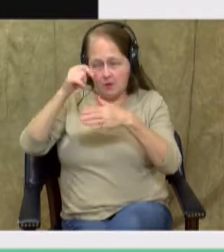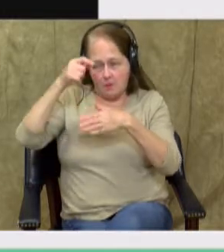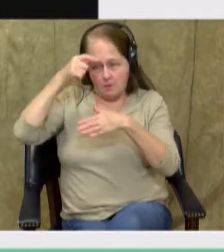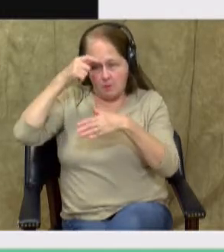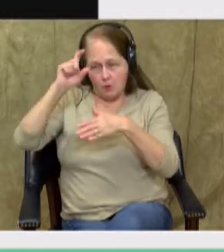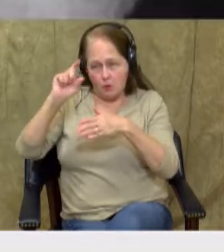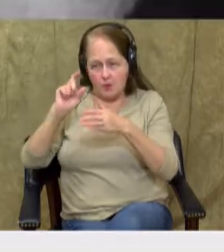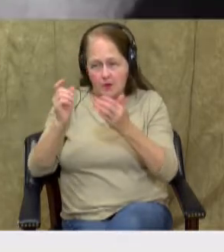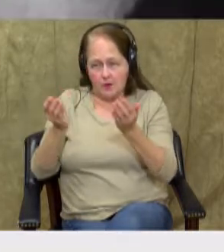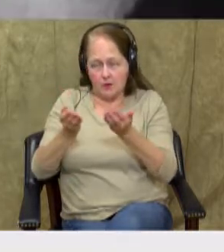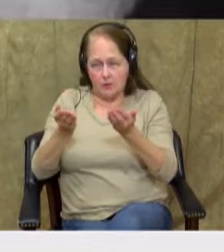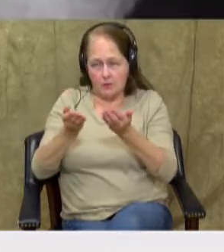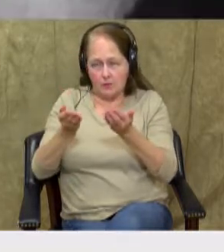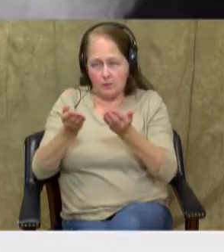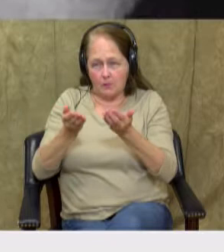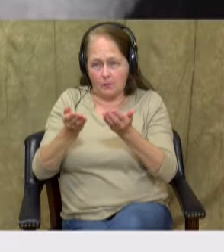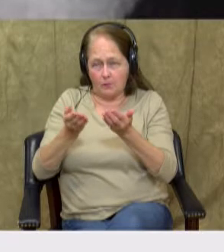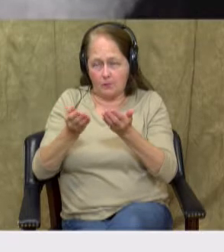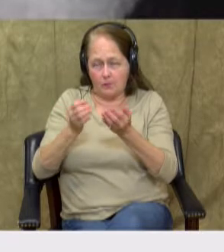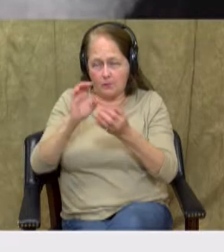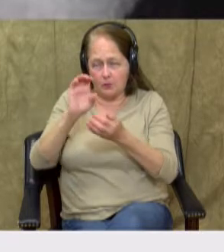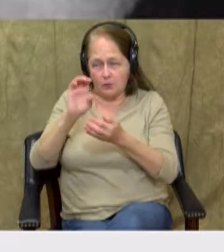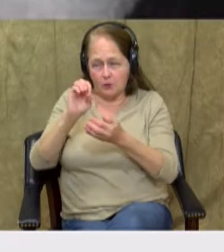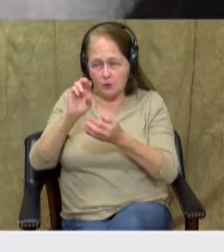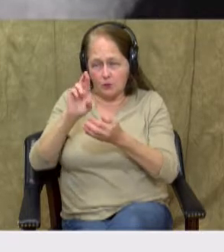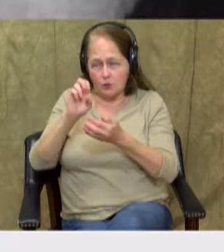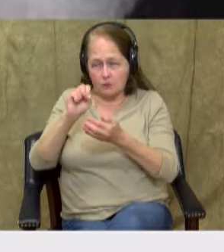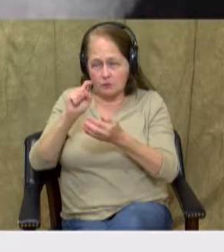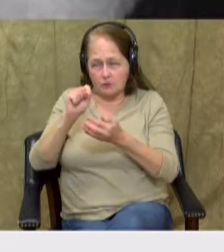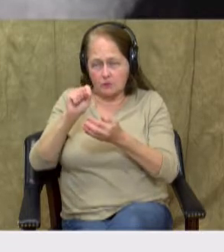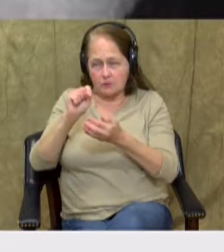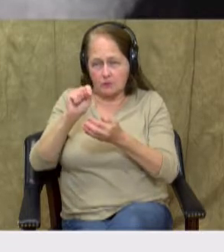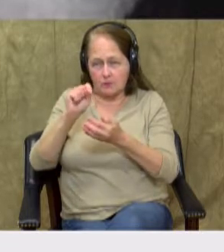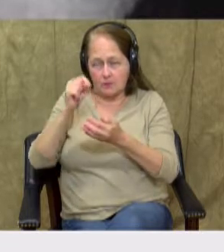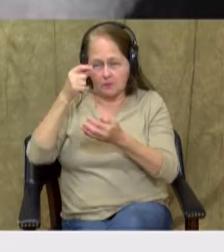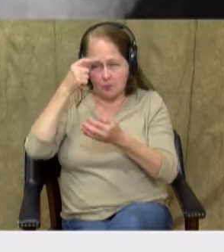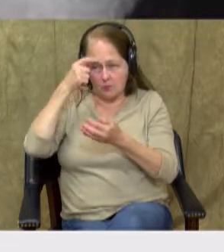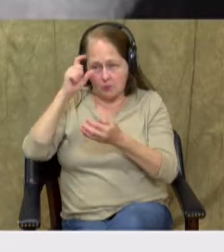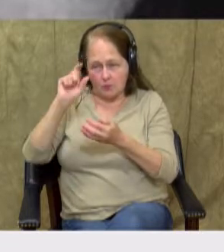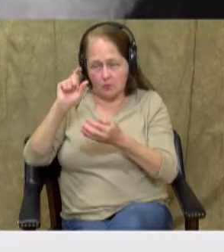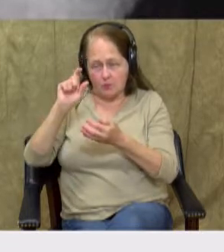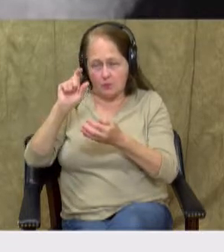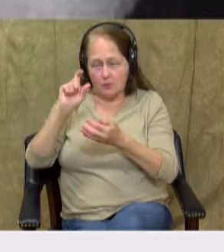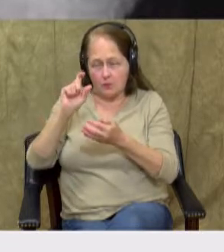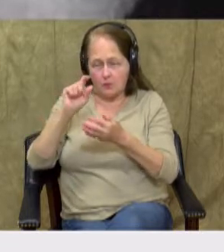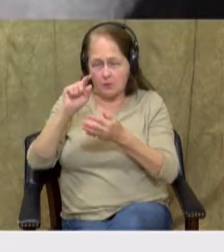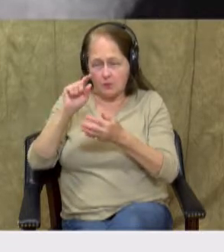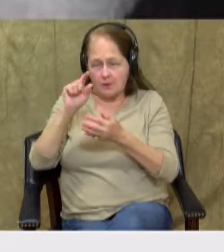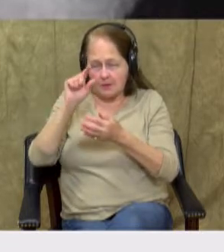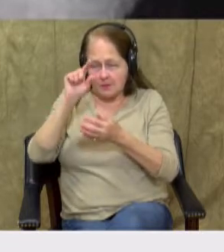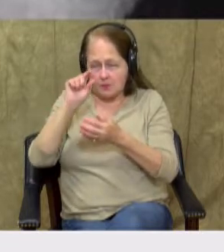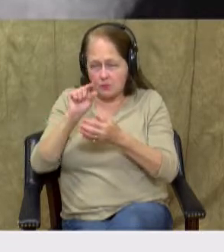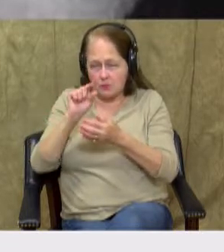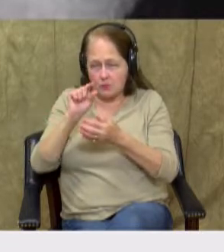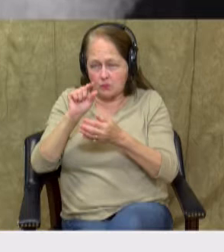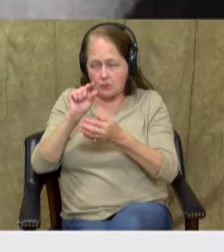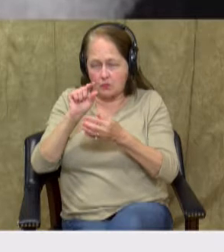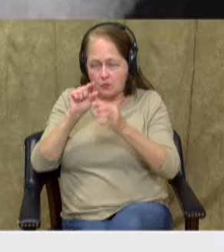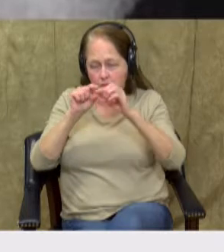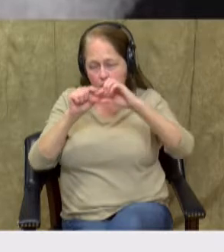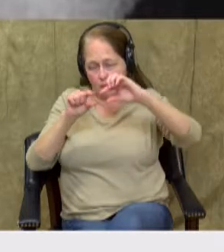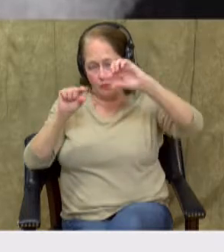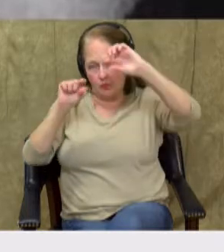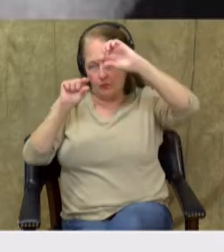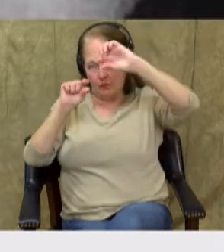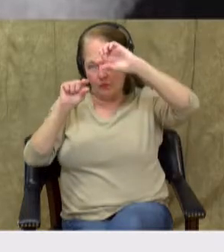here. And then we're going to look at crescent moons and gibbous moons. Crescent moons are the ones that are just a tiny little sliver of